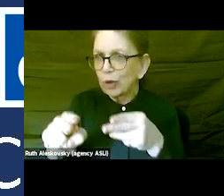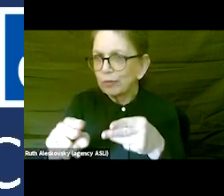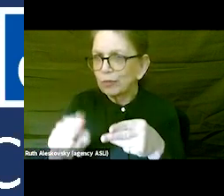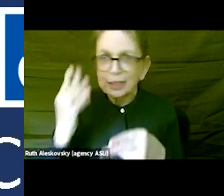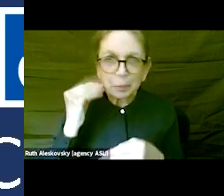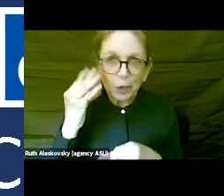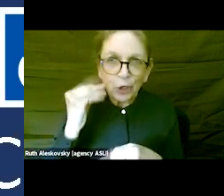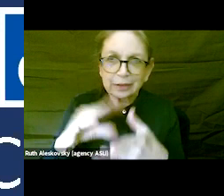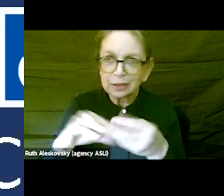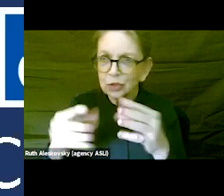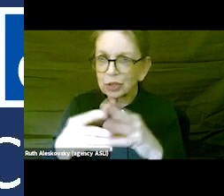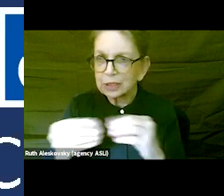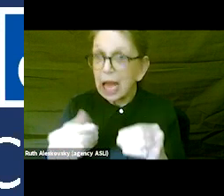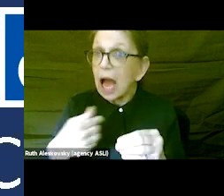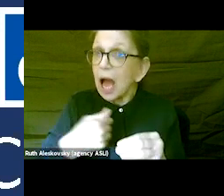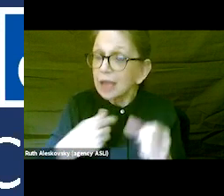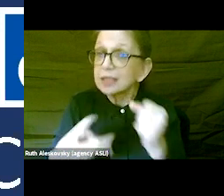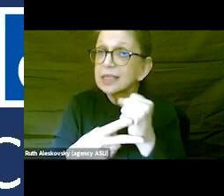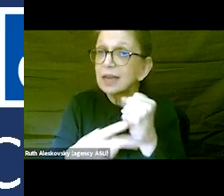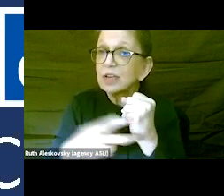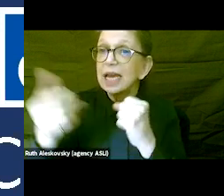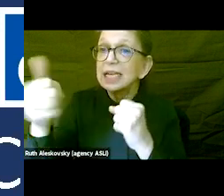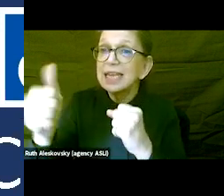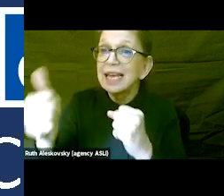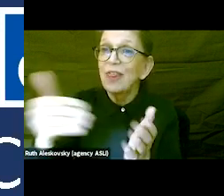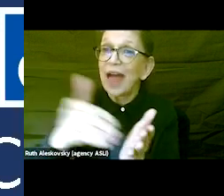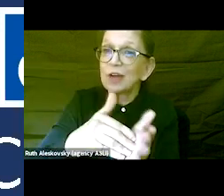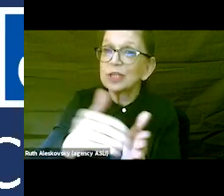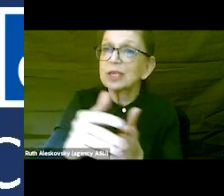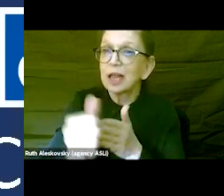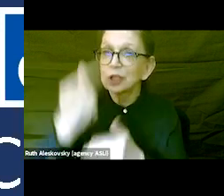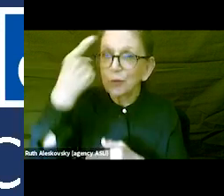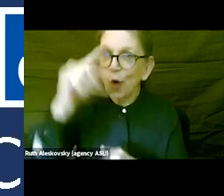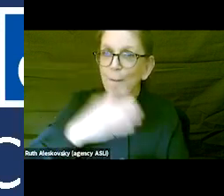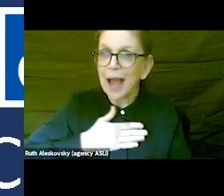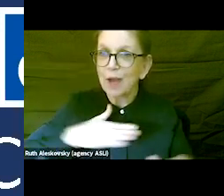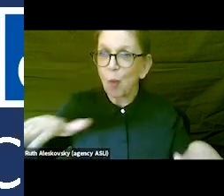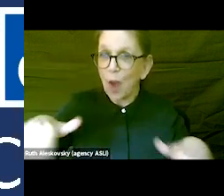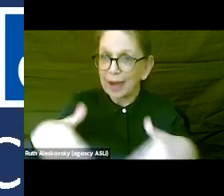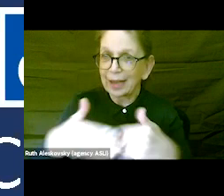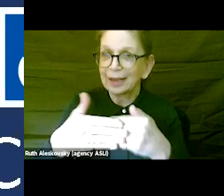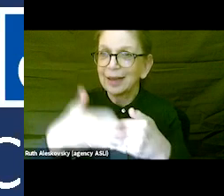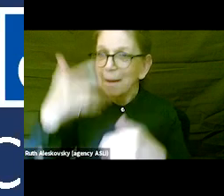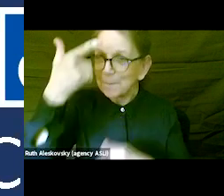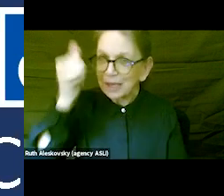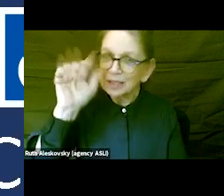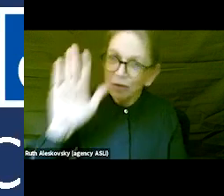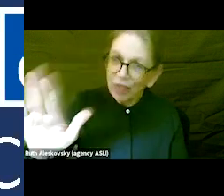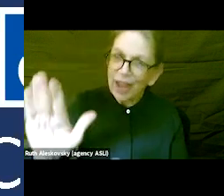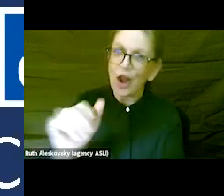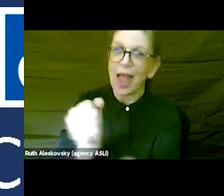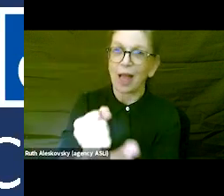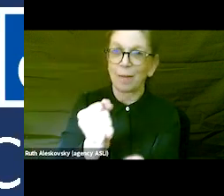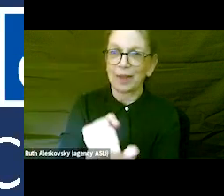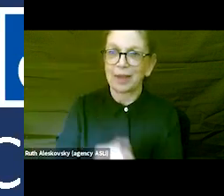I was able to save $10,000 towards my wedding with the help of an Empowered NYC counselor. Next slide,